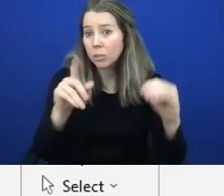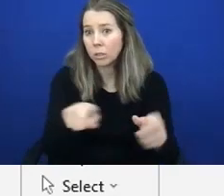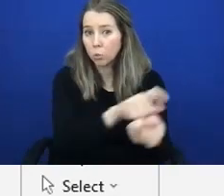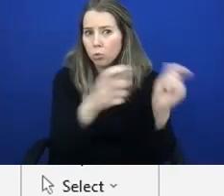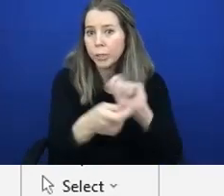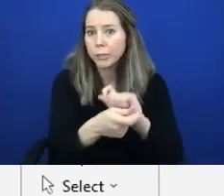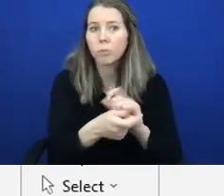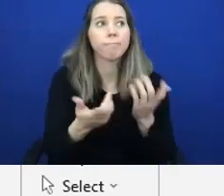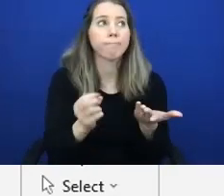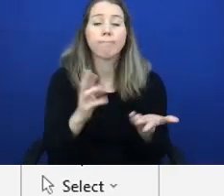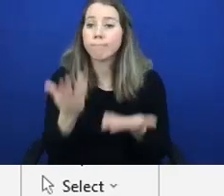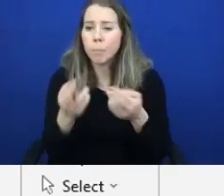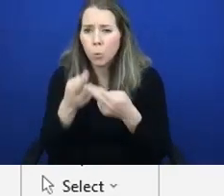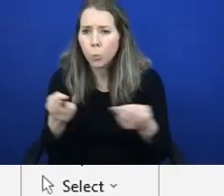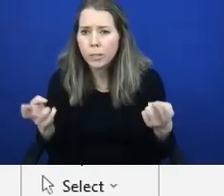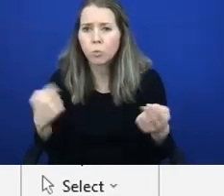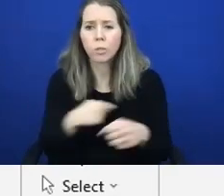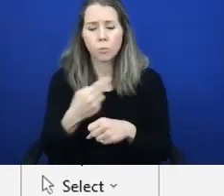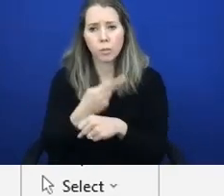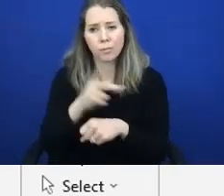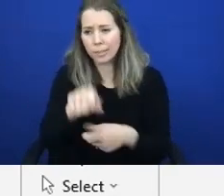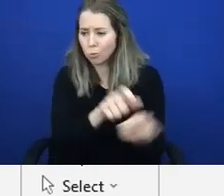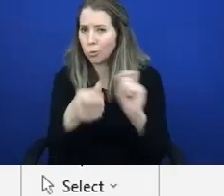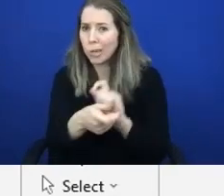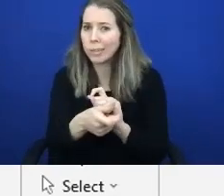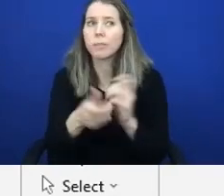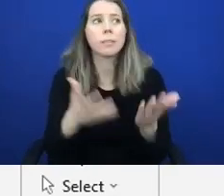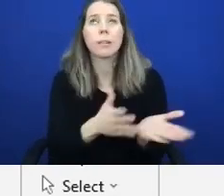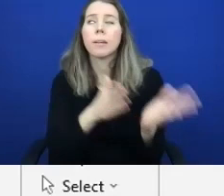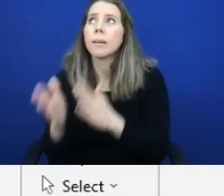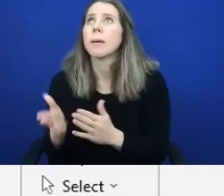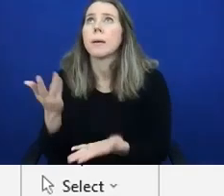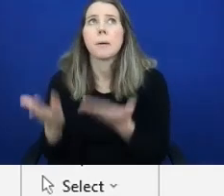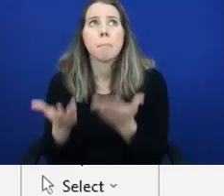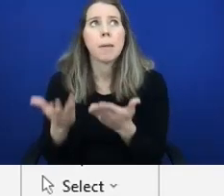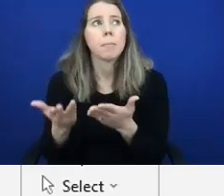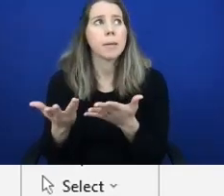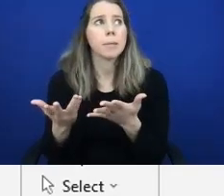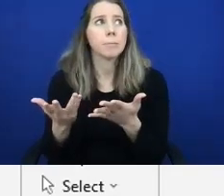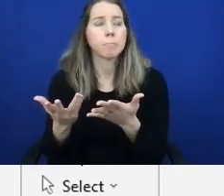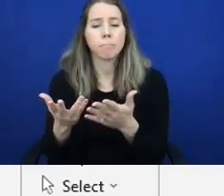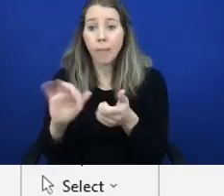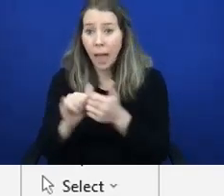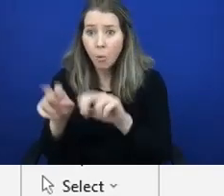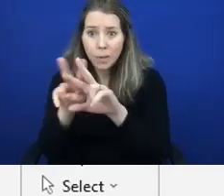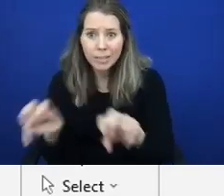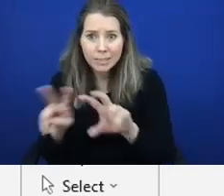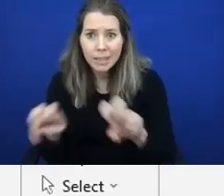might have to change the resources that we use. We might have to change the means of assessment.